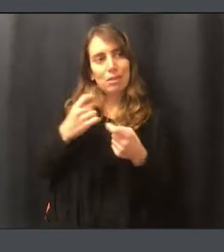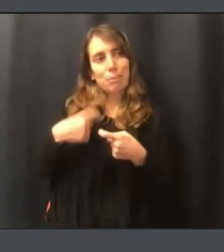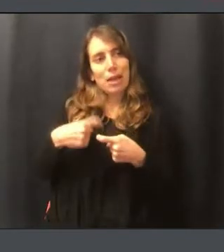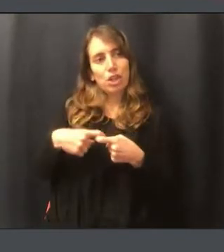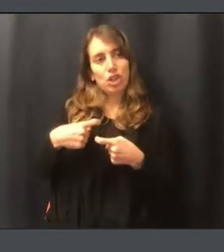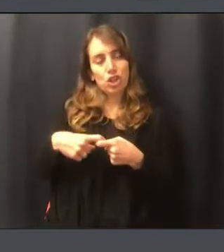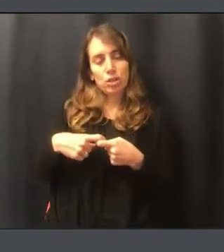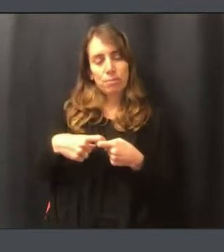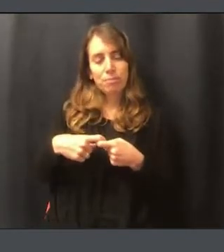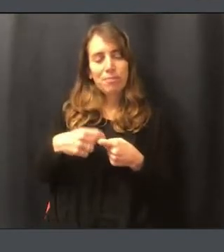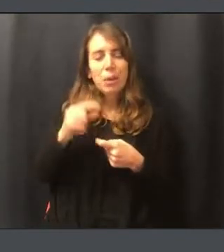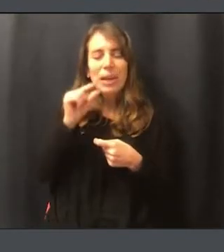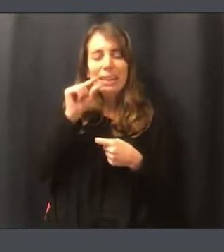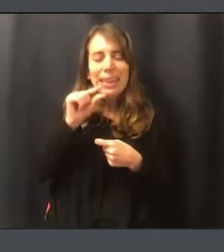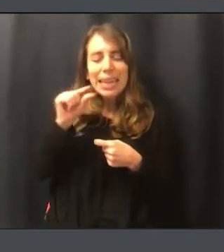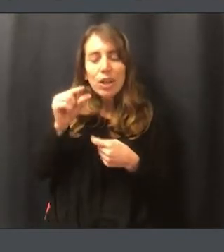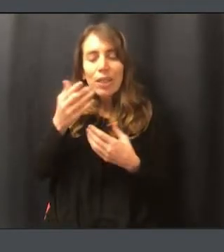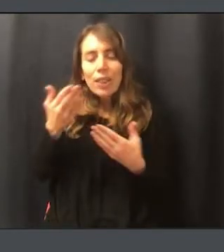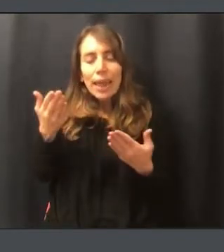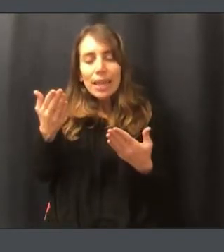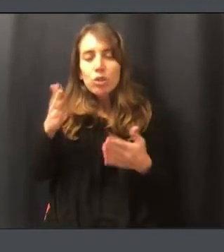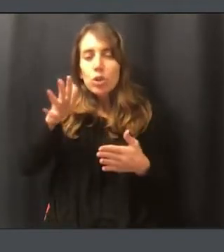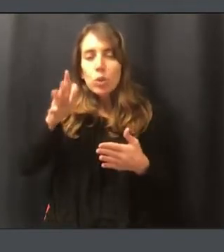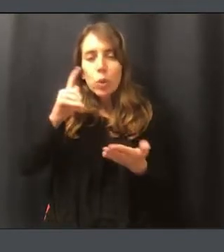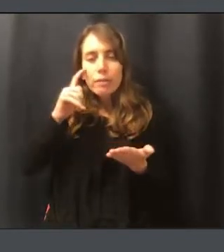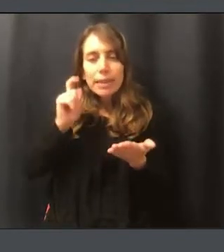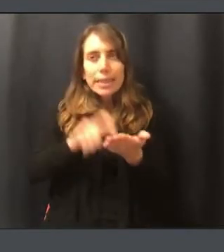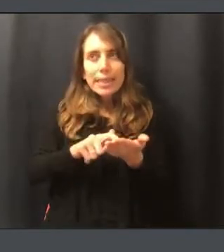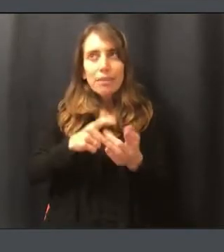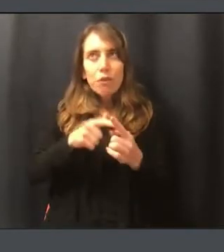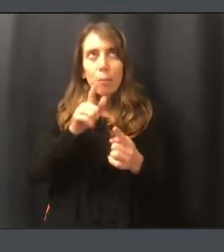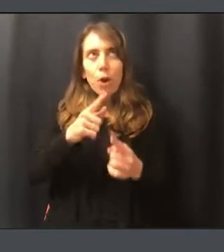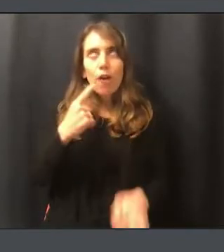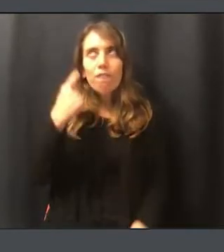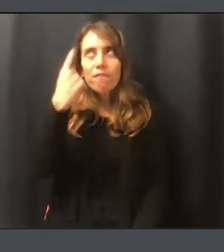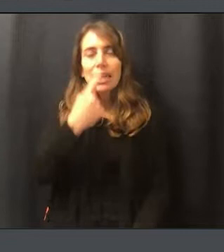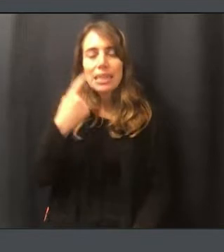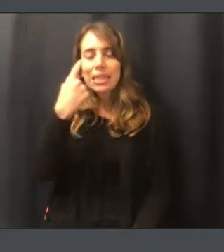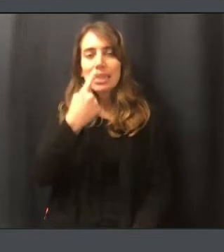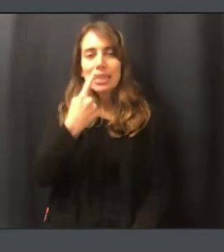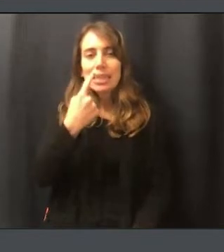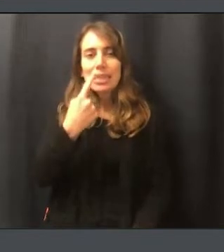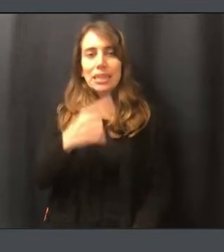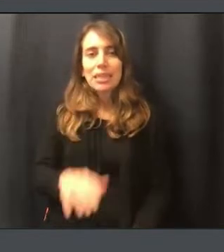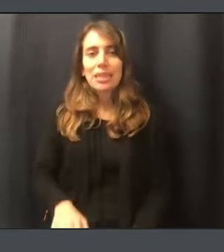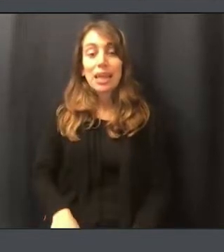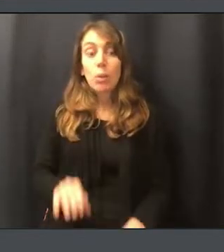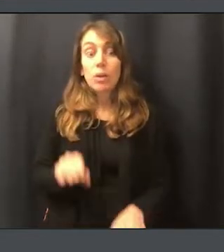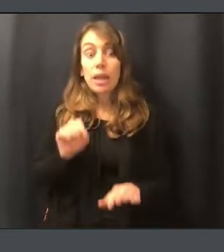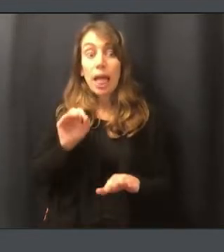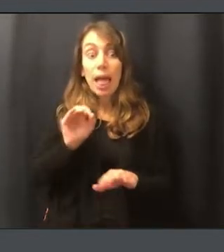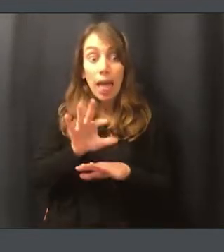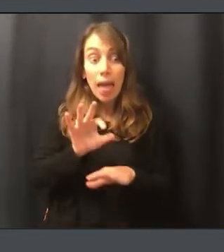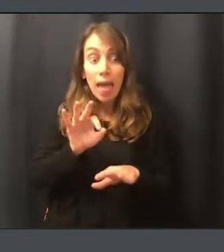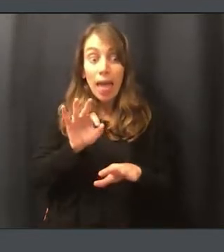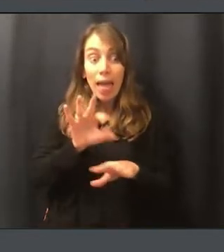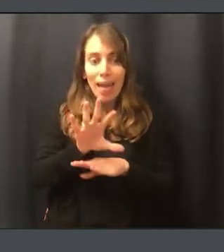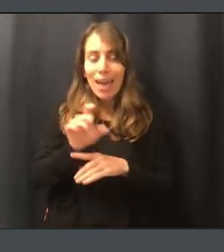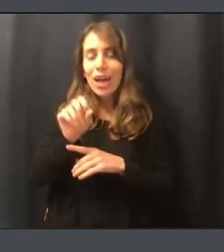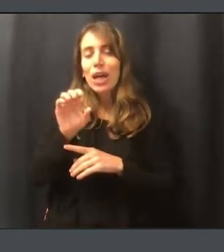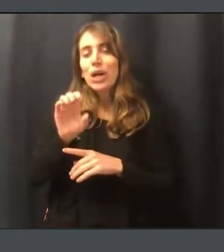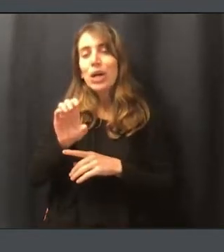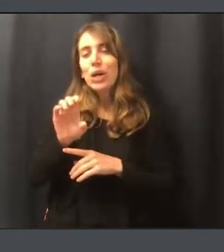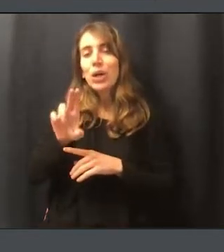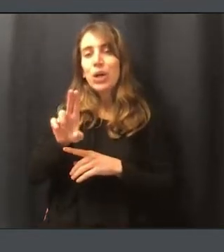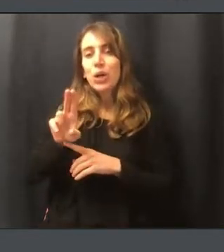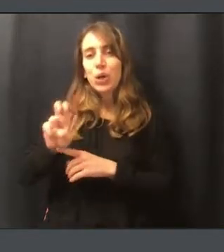And there were little things going on that you could sort of see from the child's face, right? There was some initial phoneme cueing that somebody was doing with her for some of